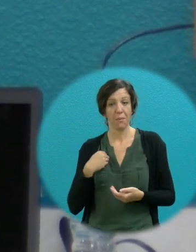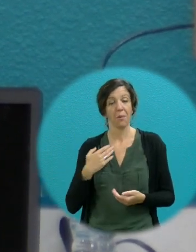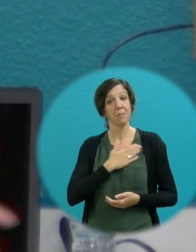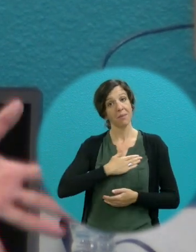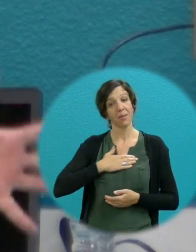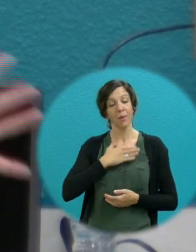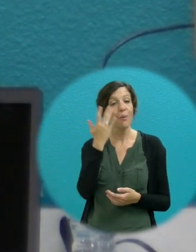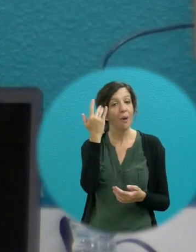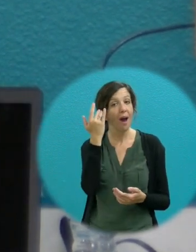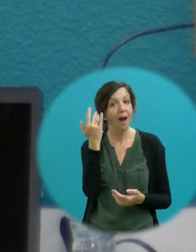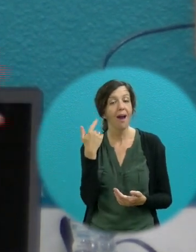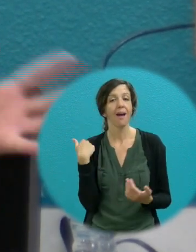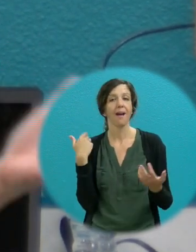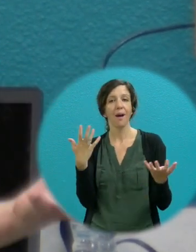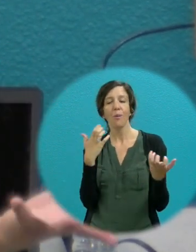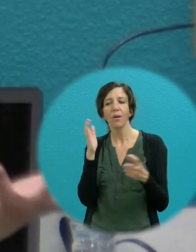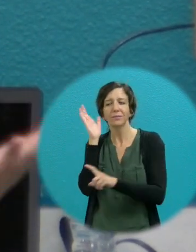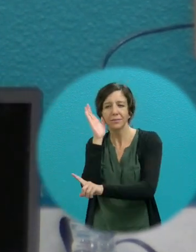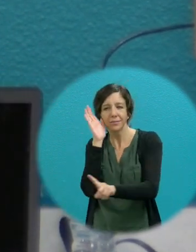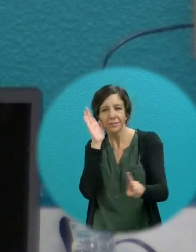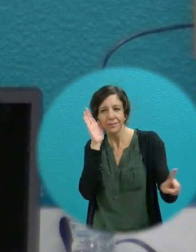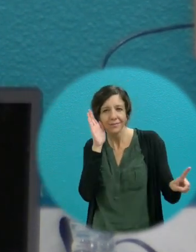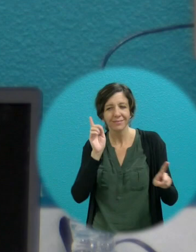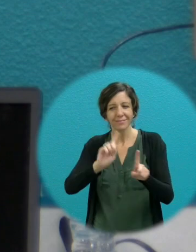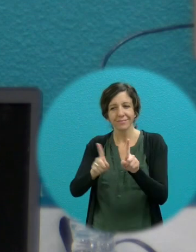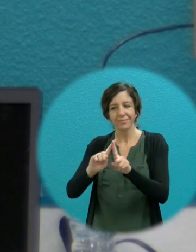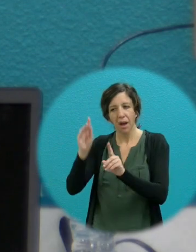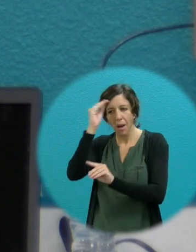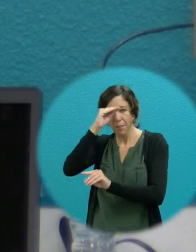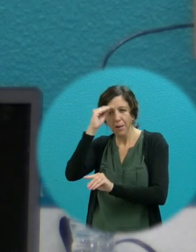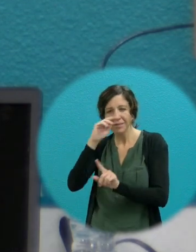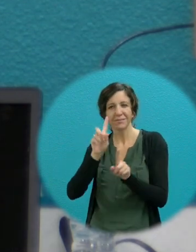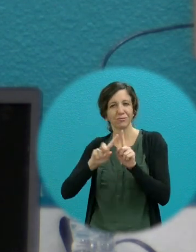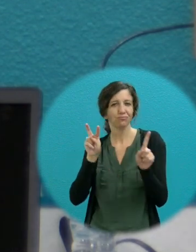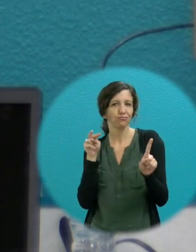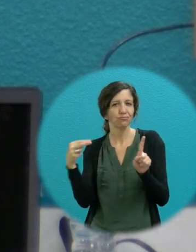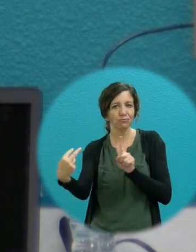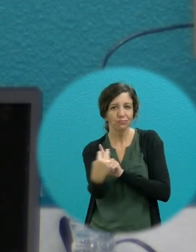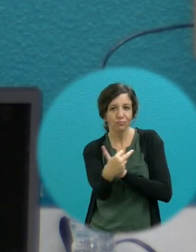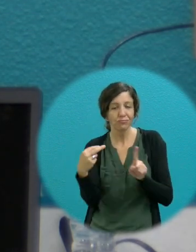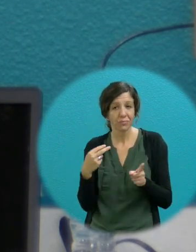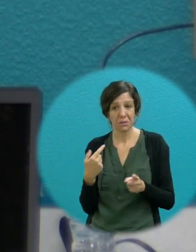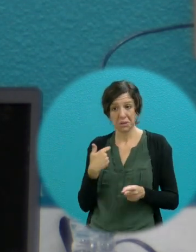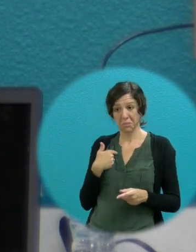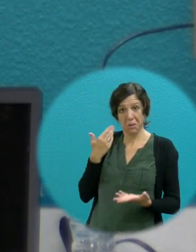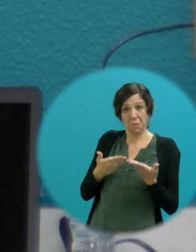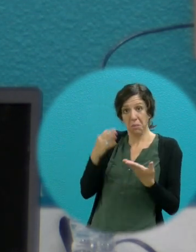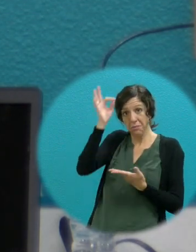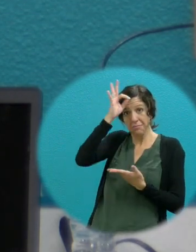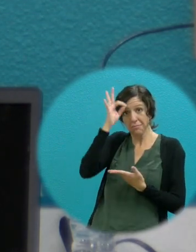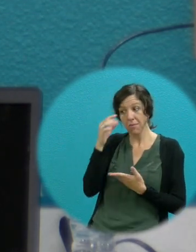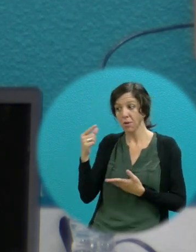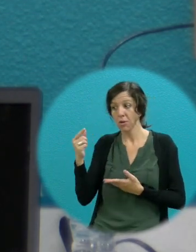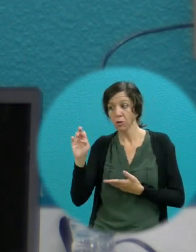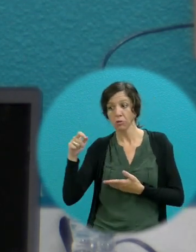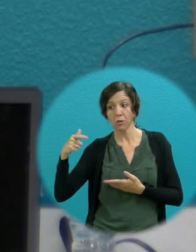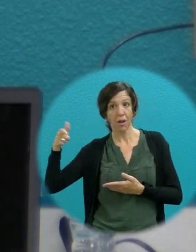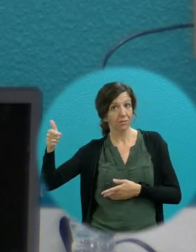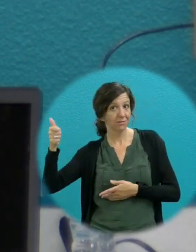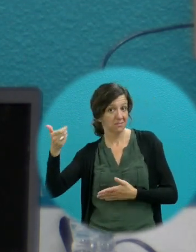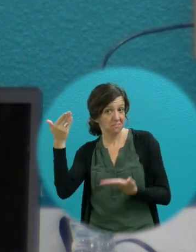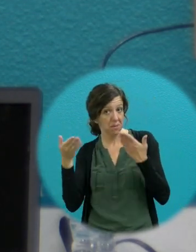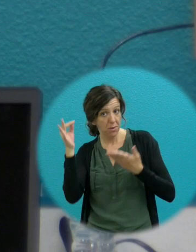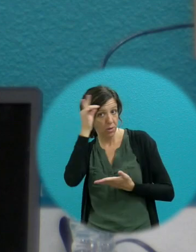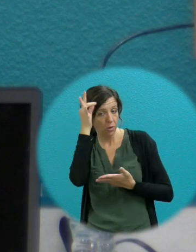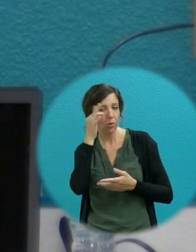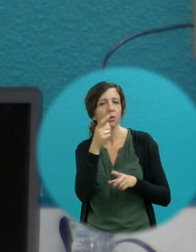that we can get every aspect of things that I don't know about, Greg may not know about, but that we can get input and